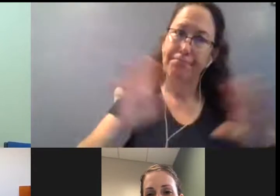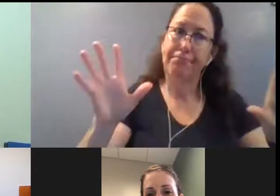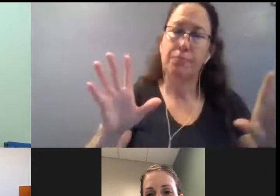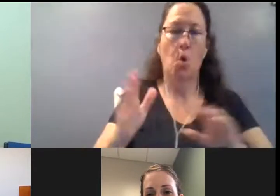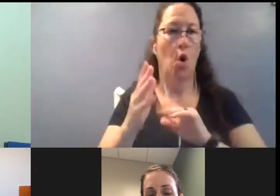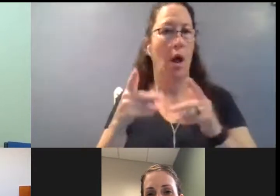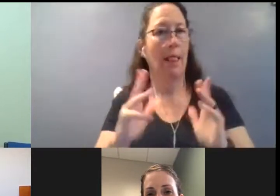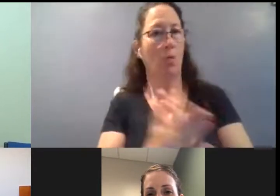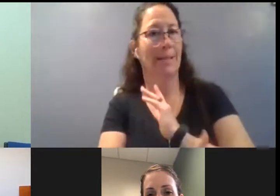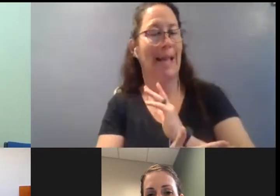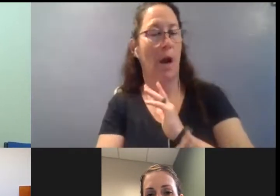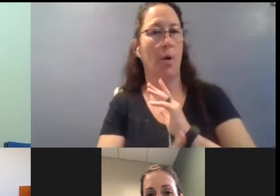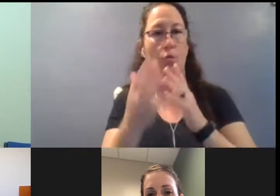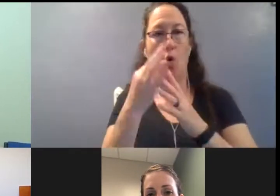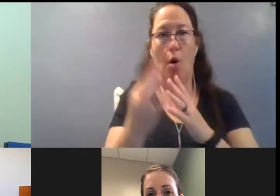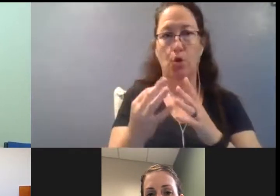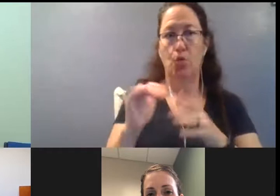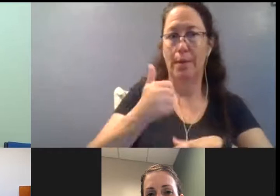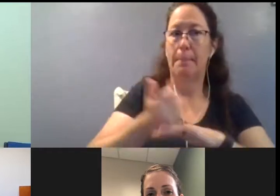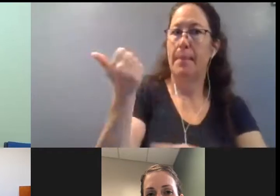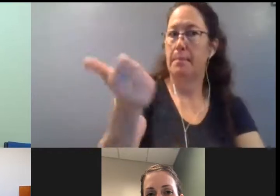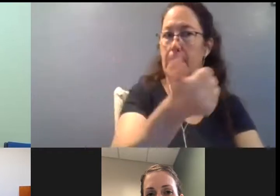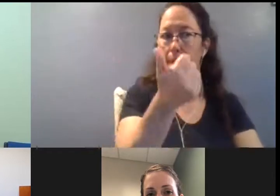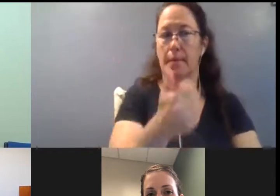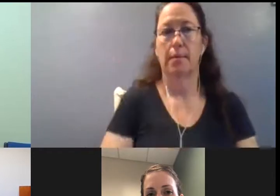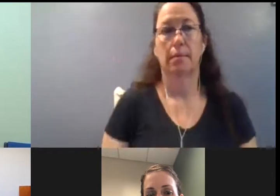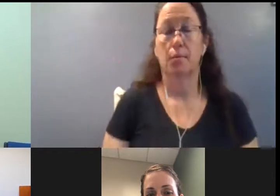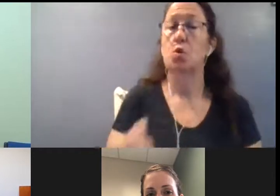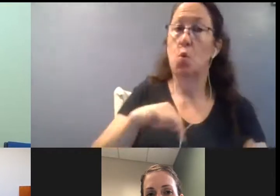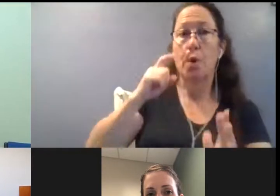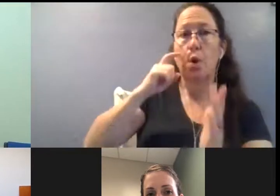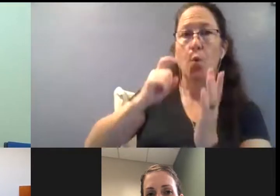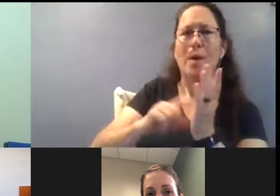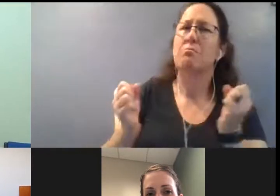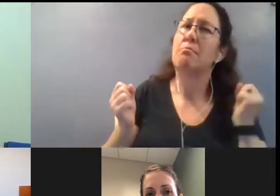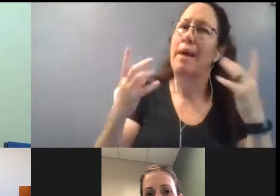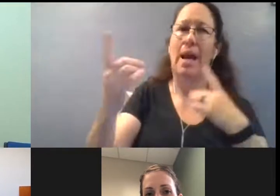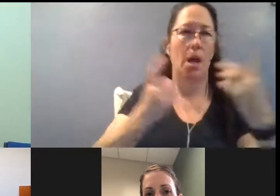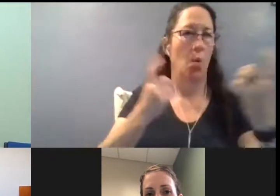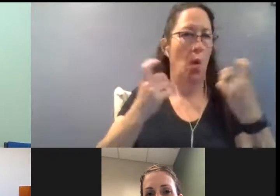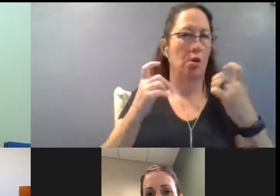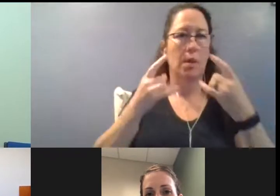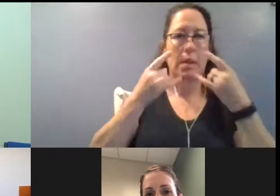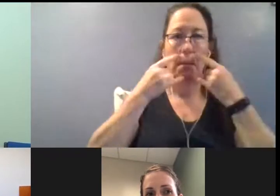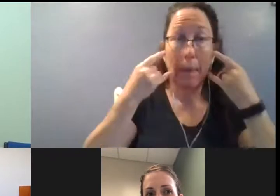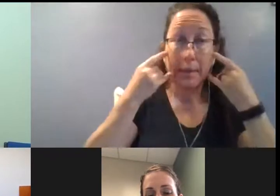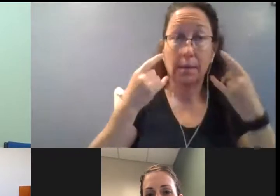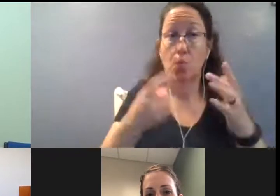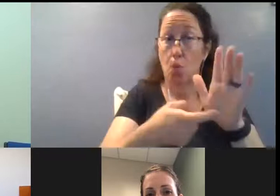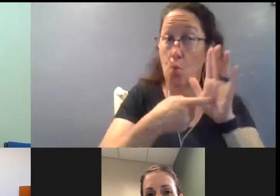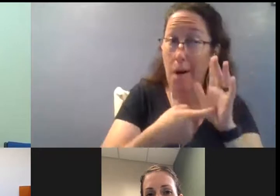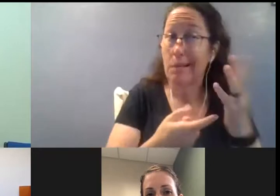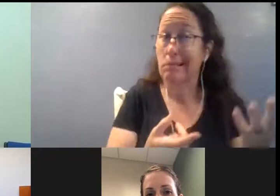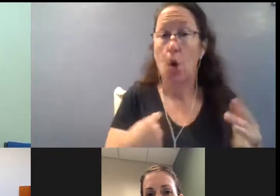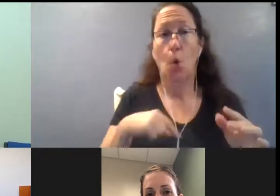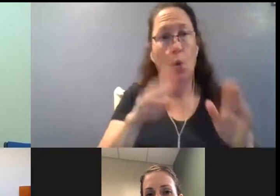or cities the option to do so? We recognize there's lots of questions right now about the wearing of face coverings, and we're